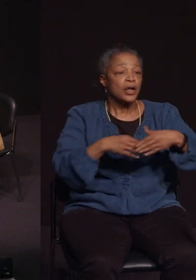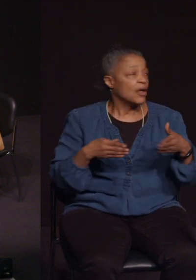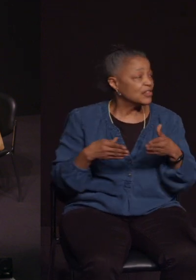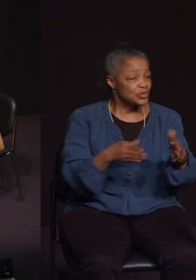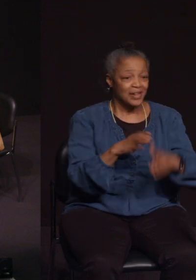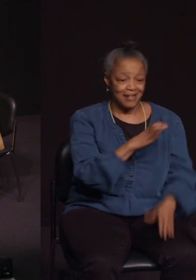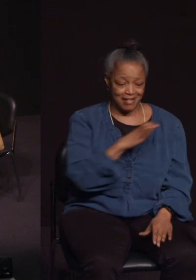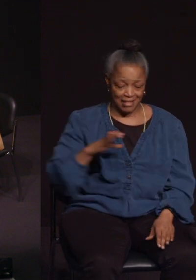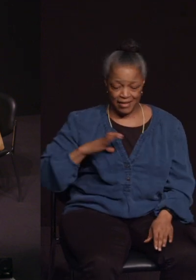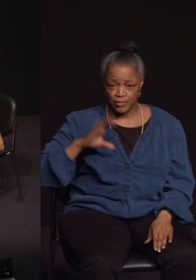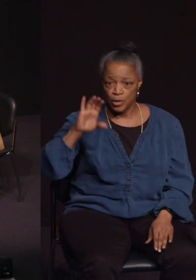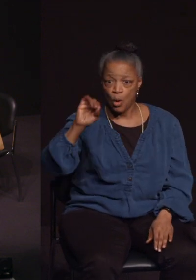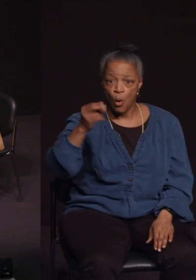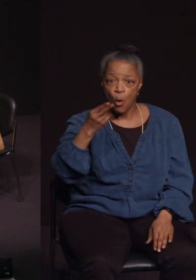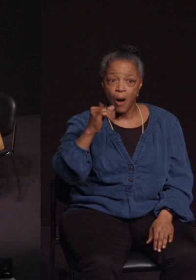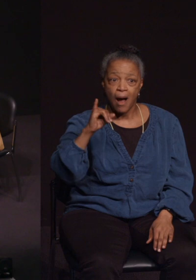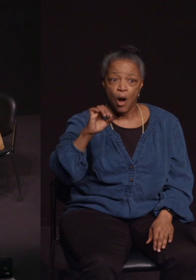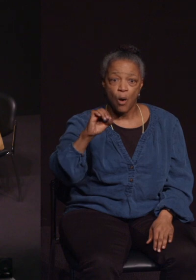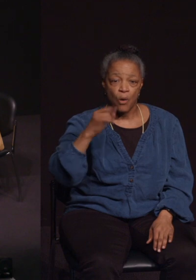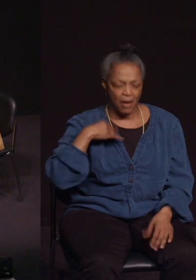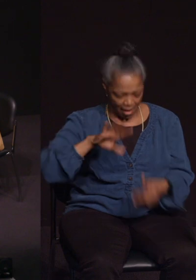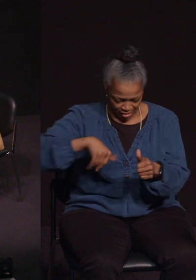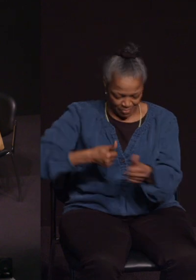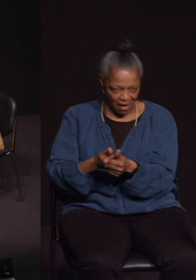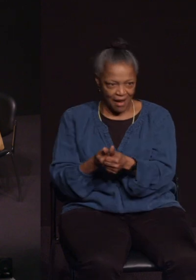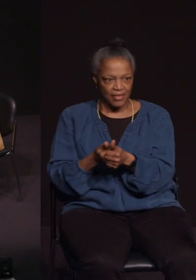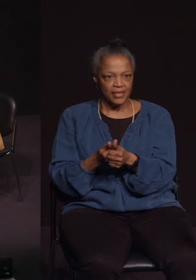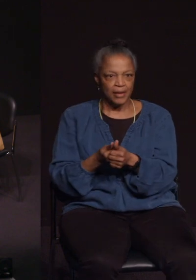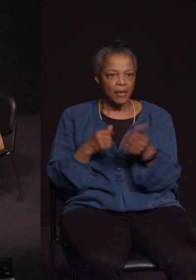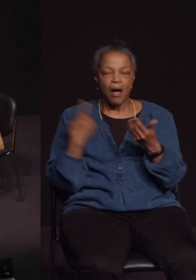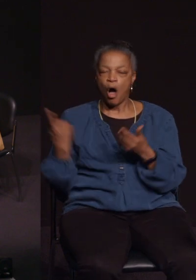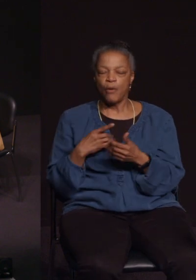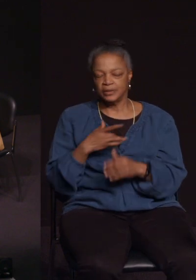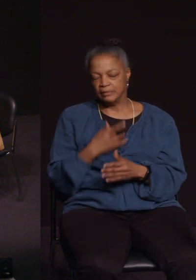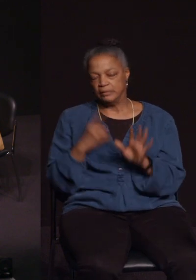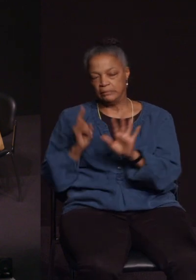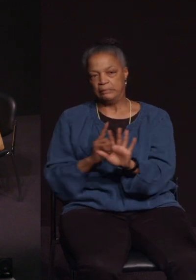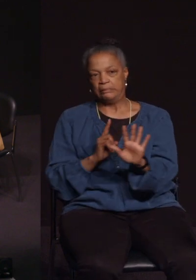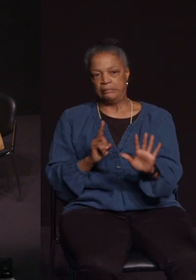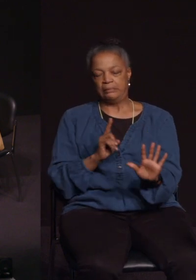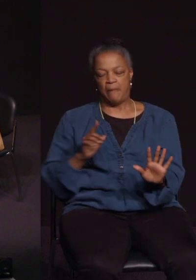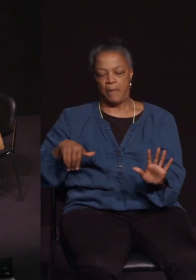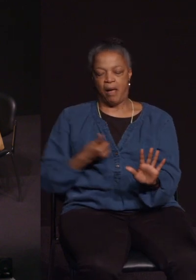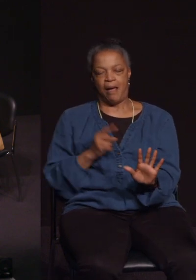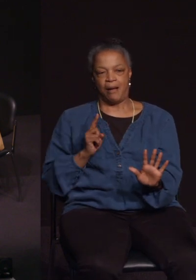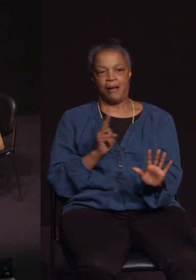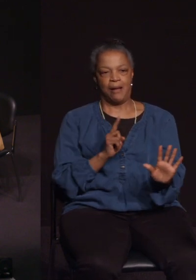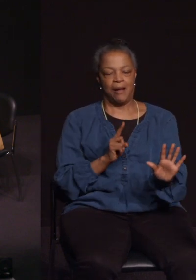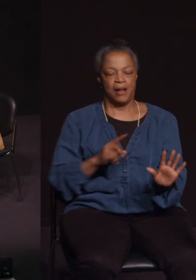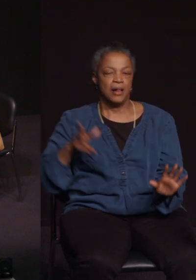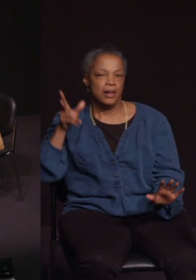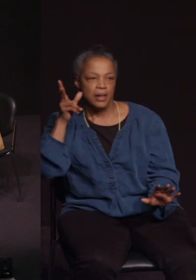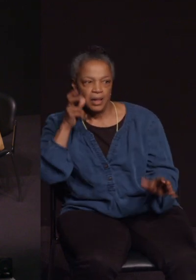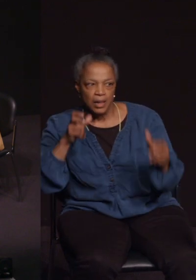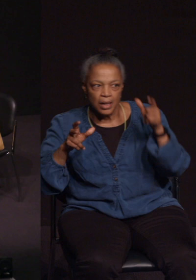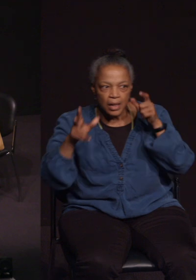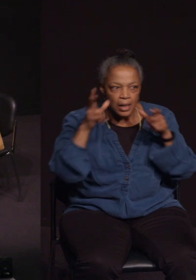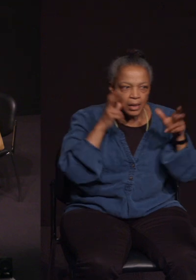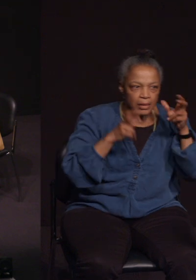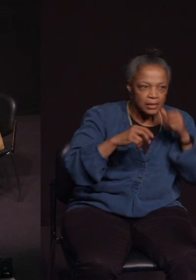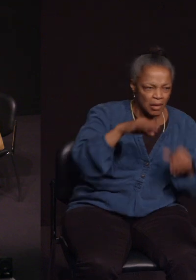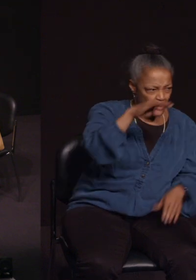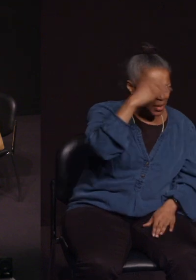Cleveland, and I was behind them, as I always am, and I listened to each one of these black